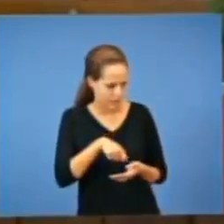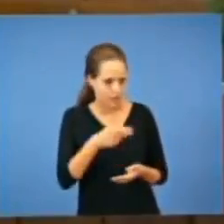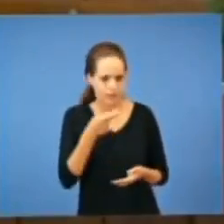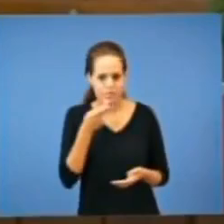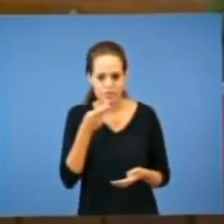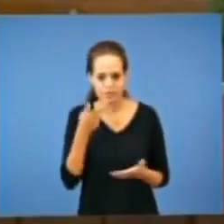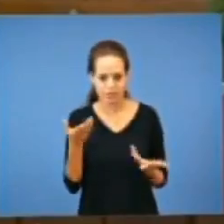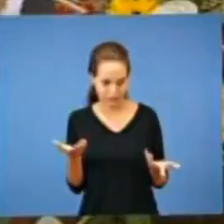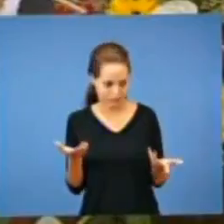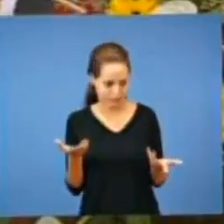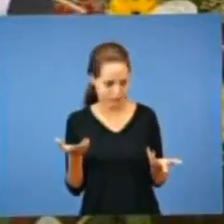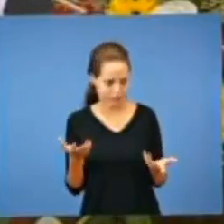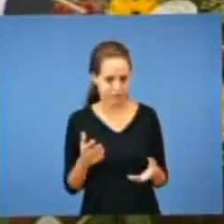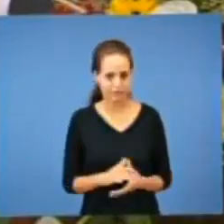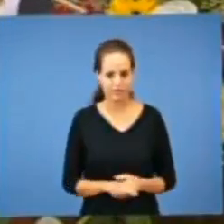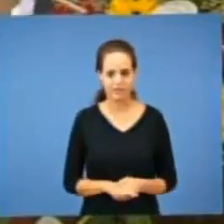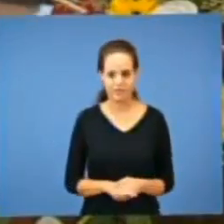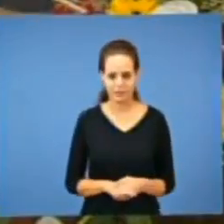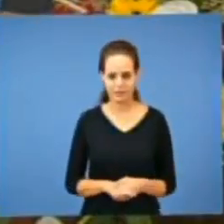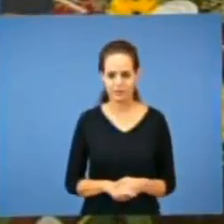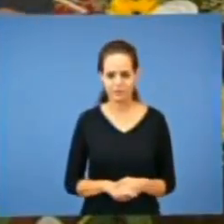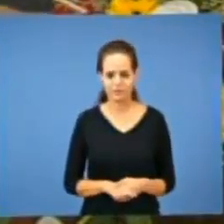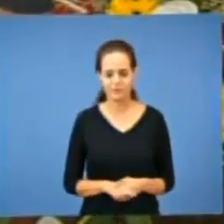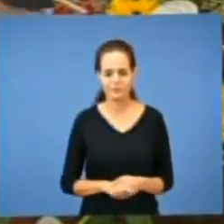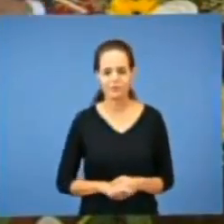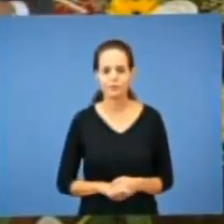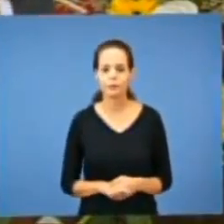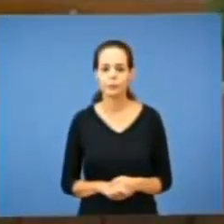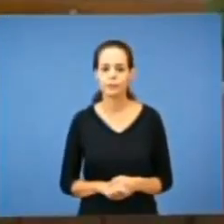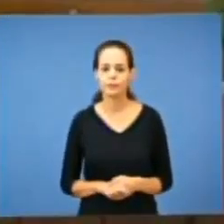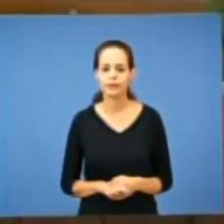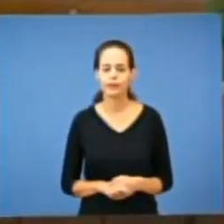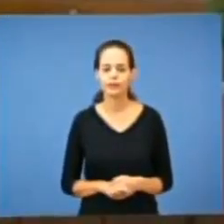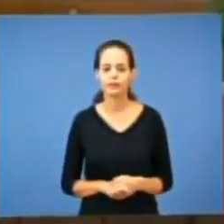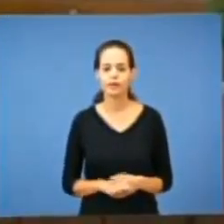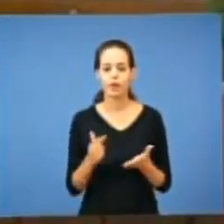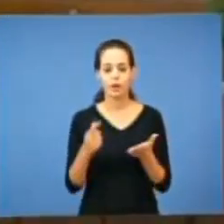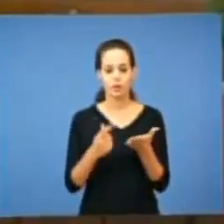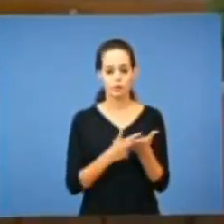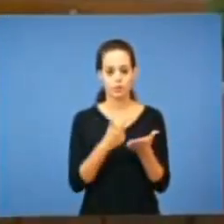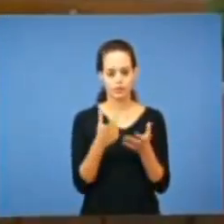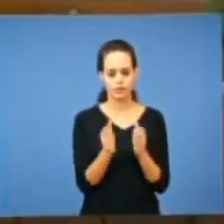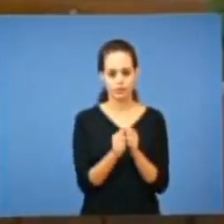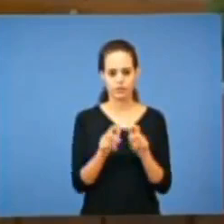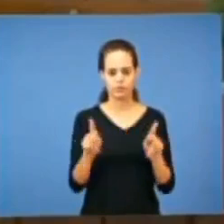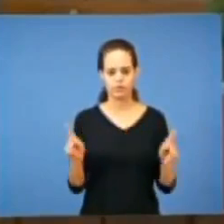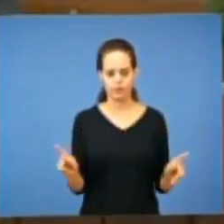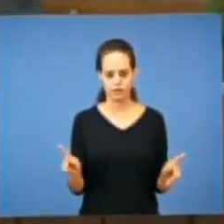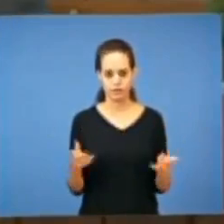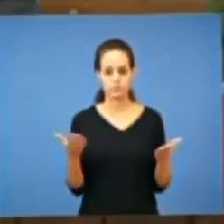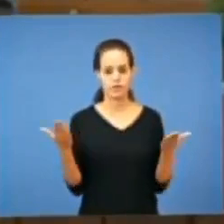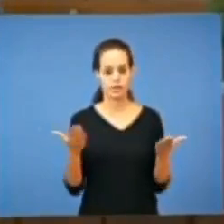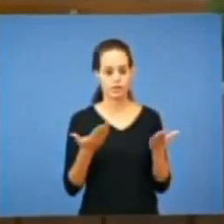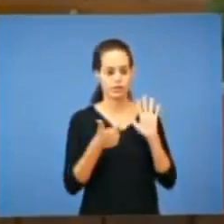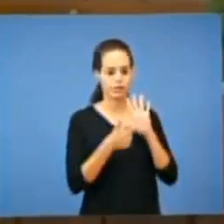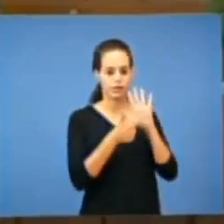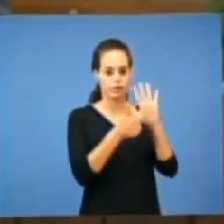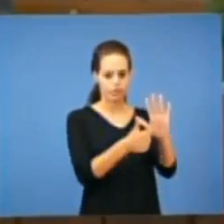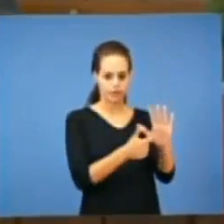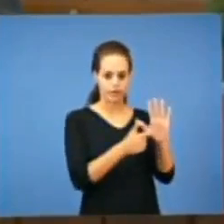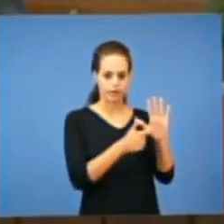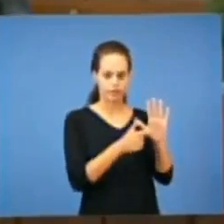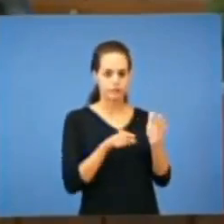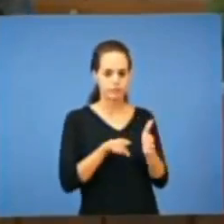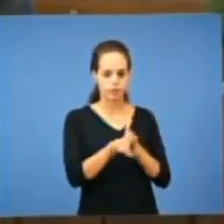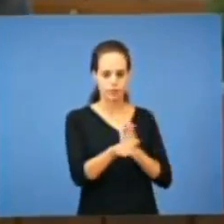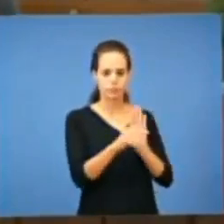Only the question. I'll leave you for the end, which is the most important thing. Now we're going to speak about revelations.